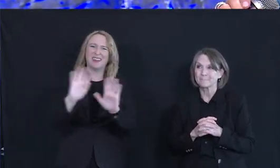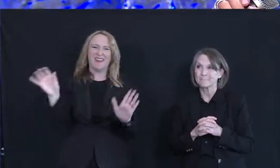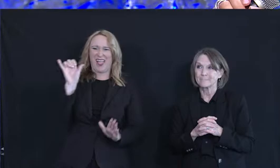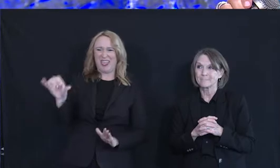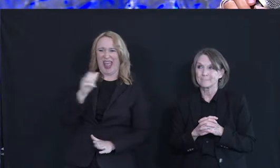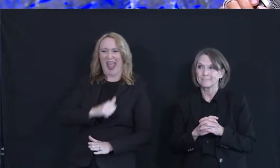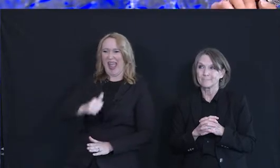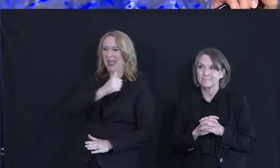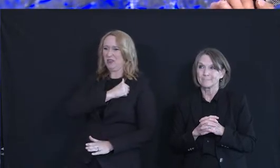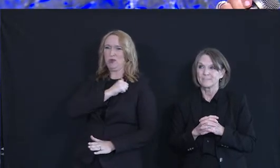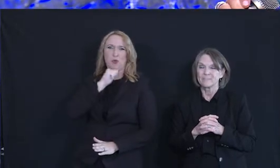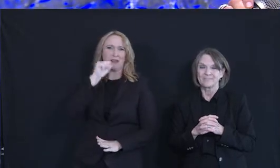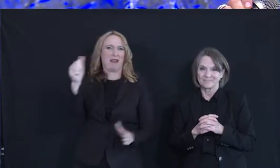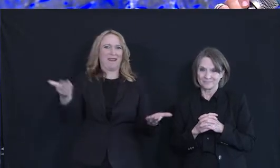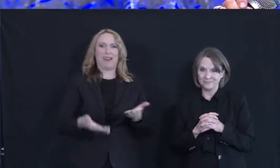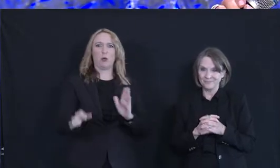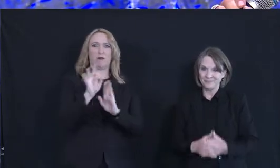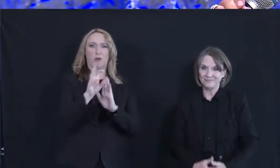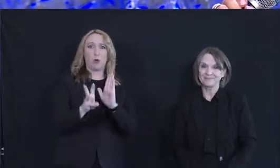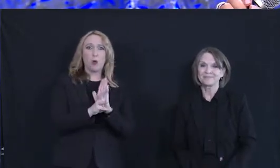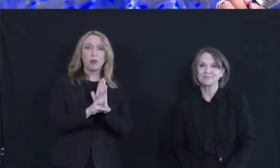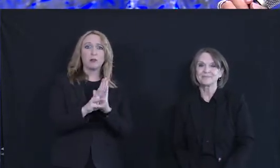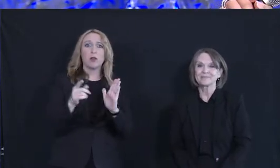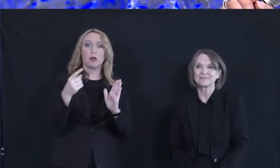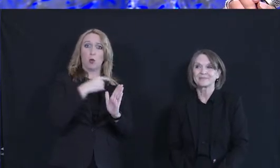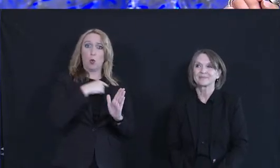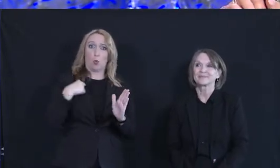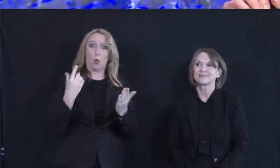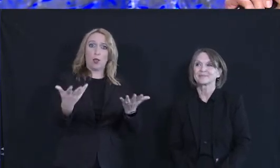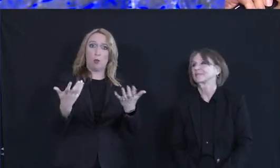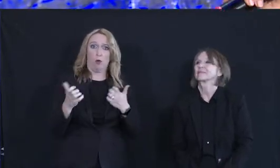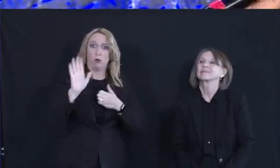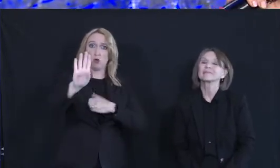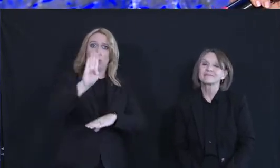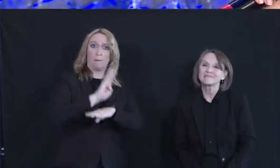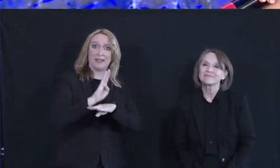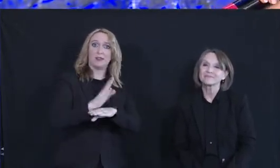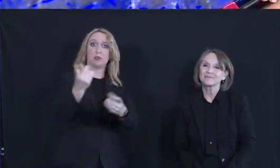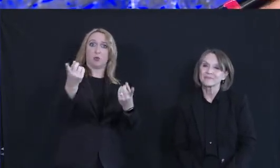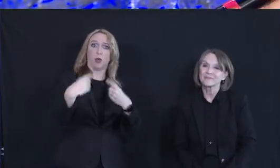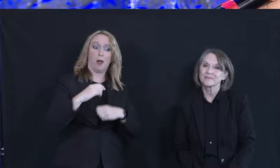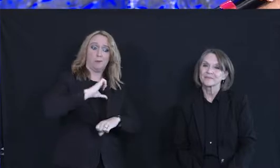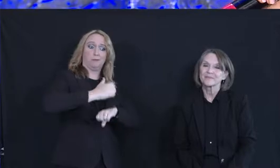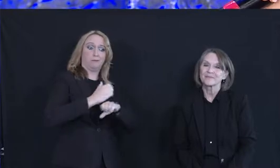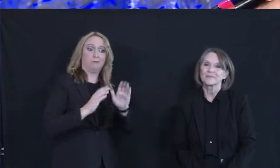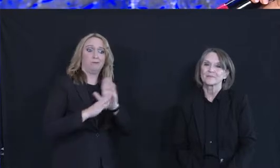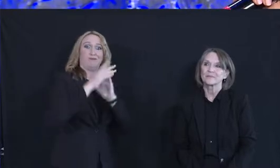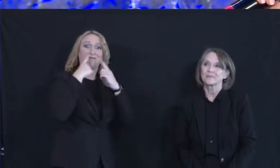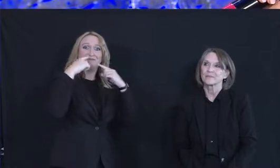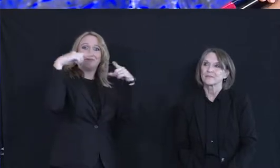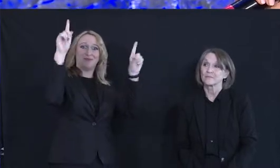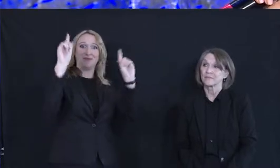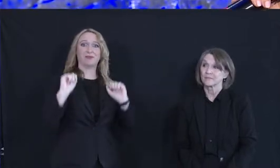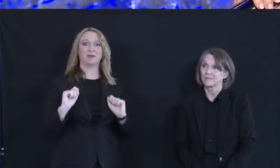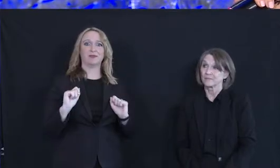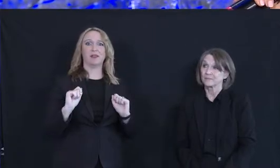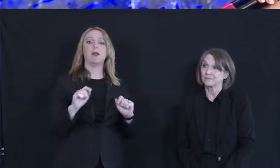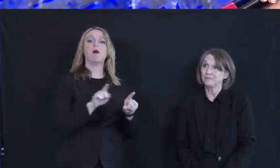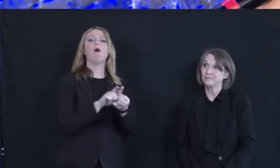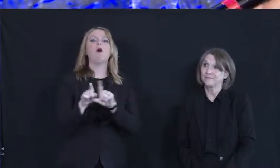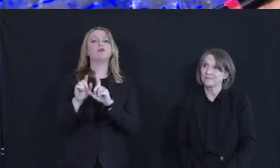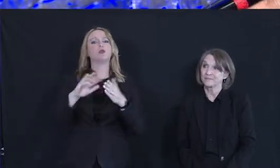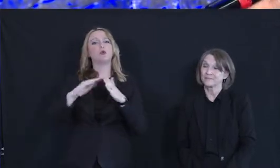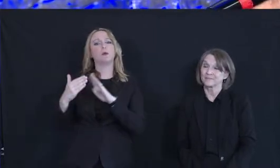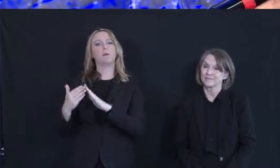your business here in our community and be our next success story which has absolutely worked but the second piece that's probably something we're trying to do better about in our community